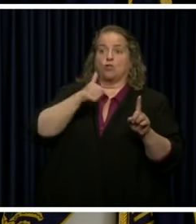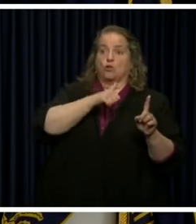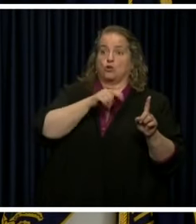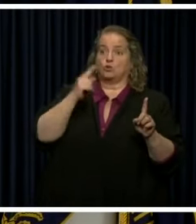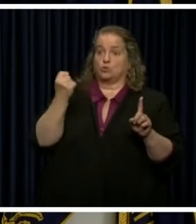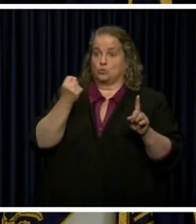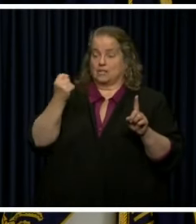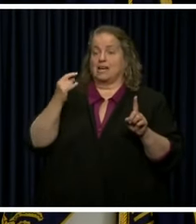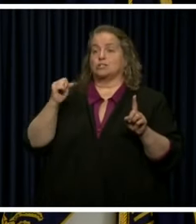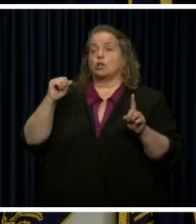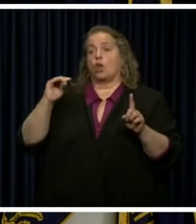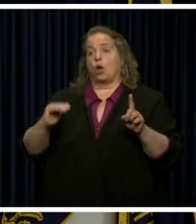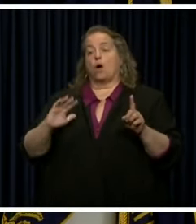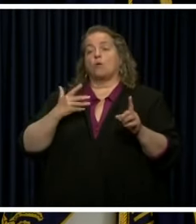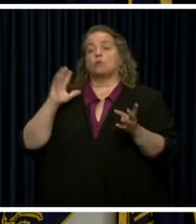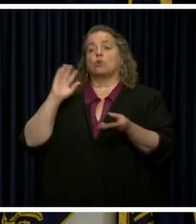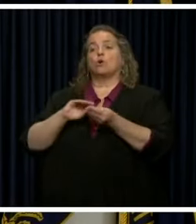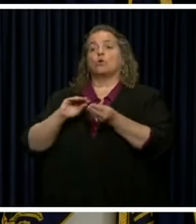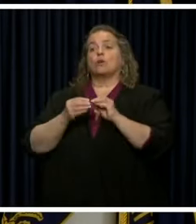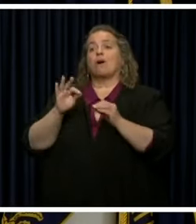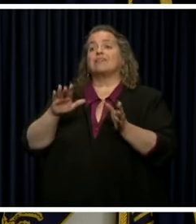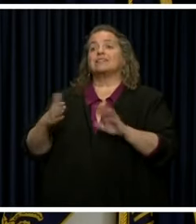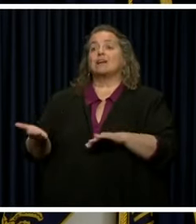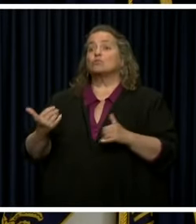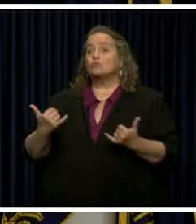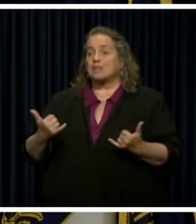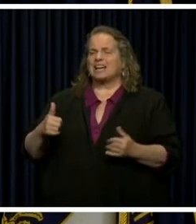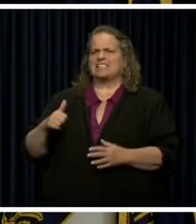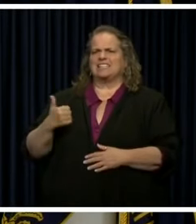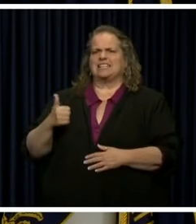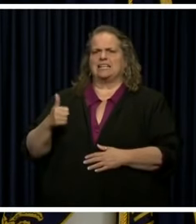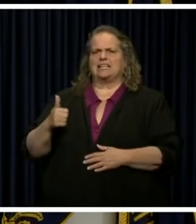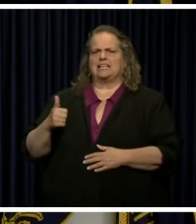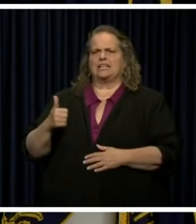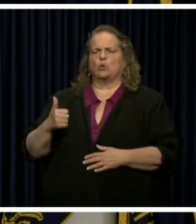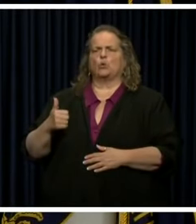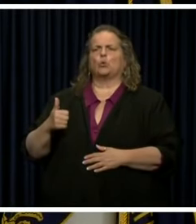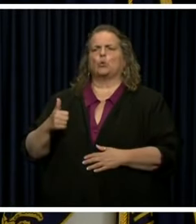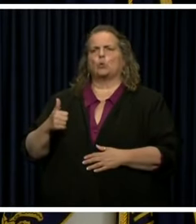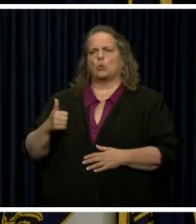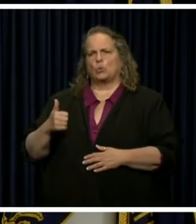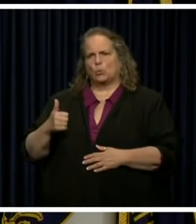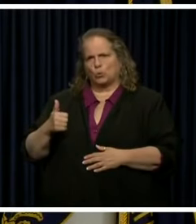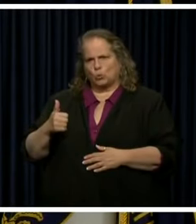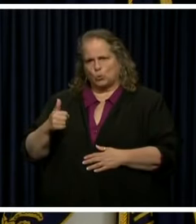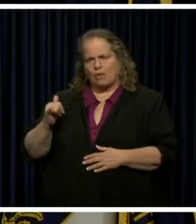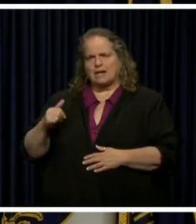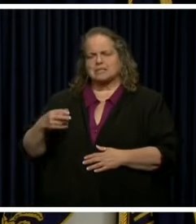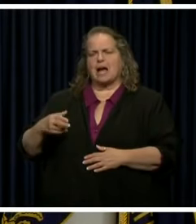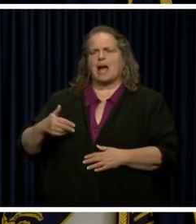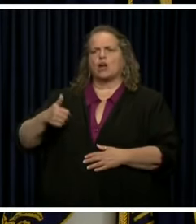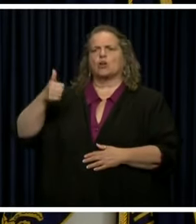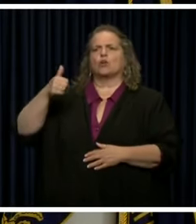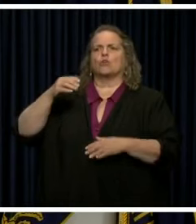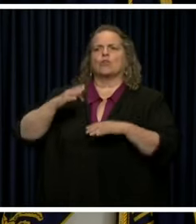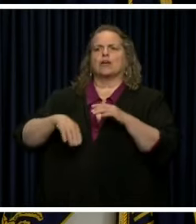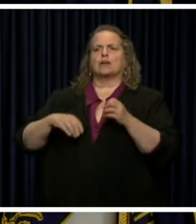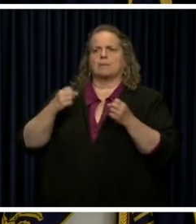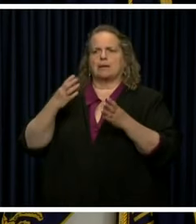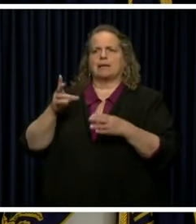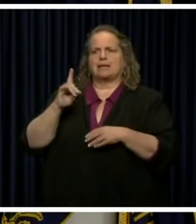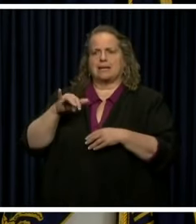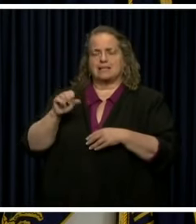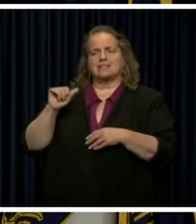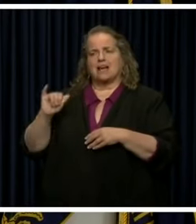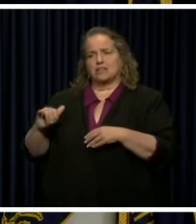lower. Our total number of deaths today are 10. And that's higher than we've had in a number of days. And while that's lower